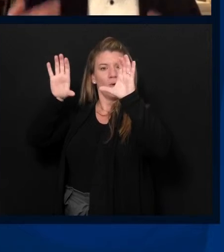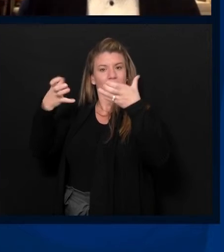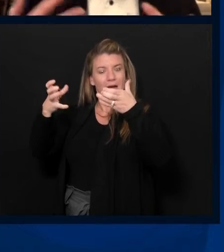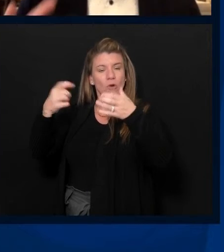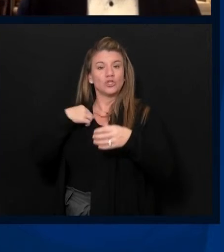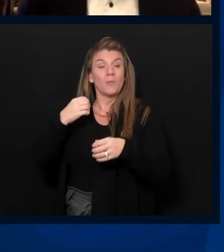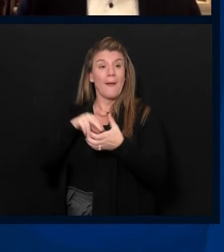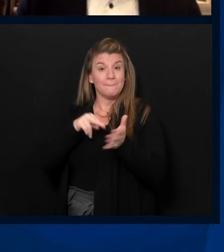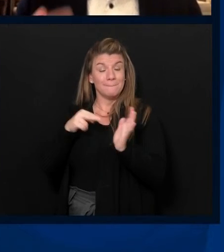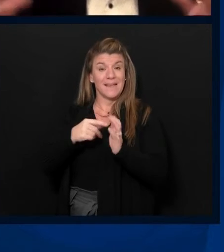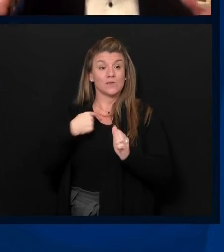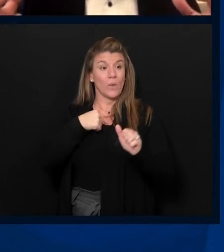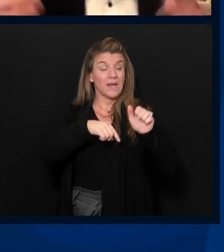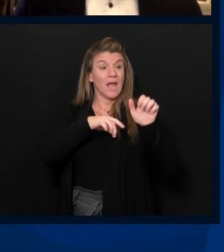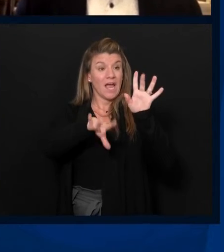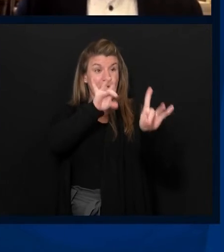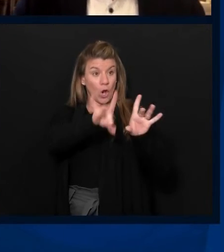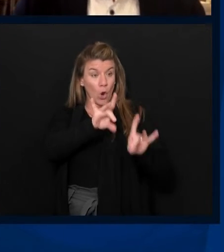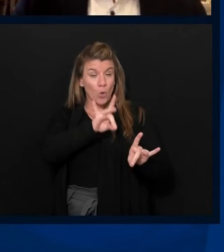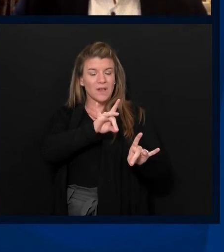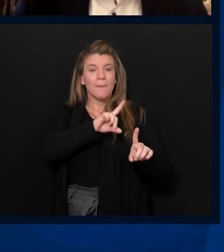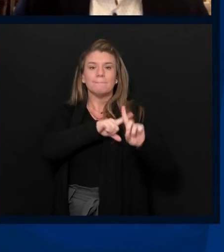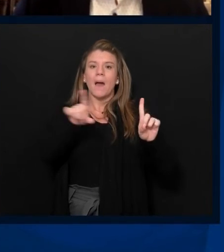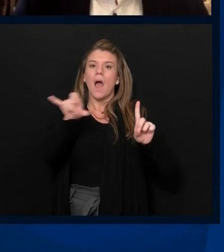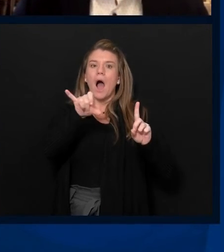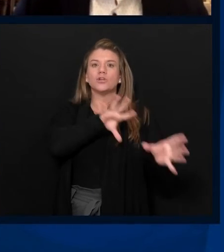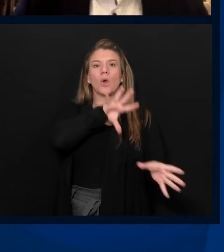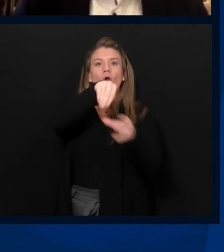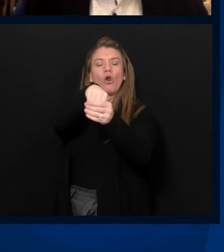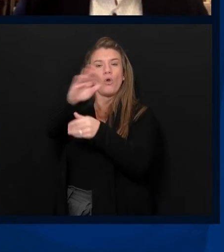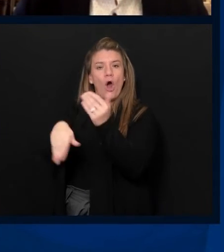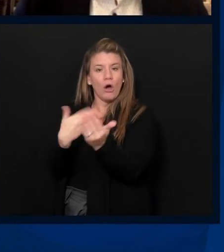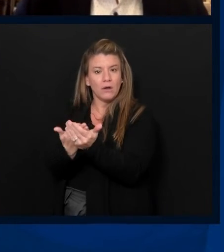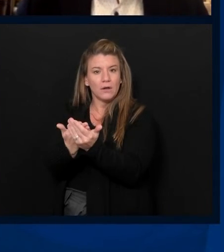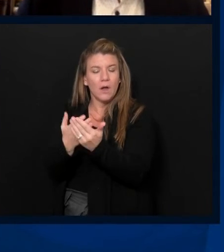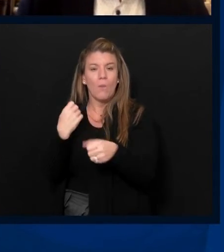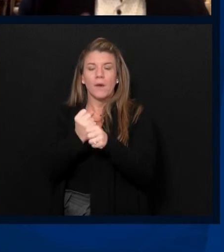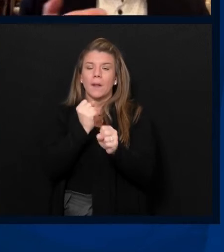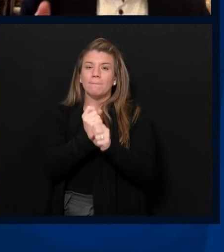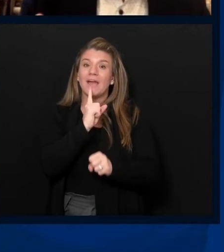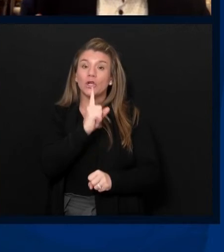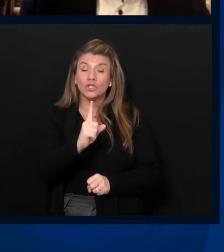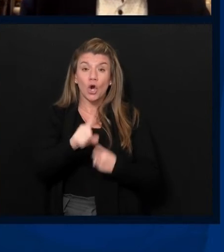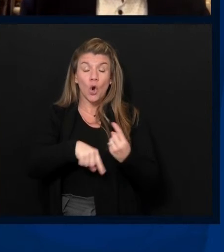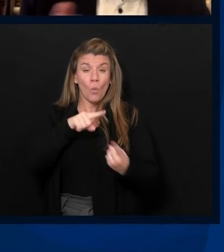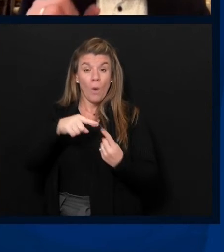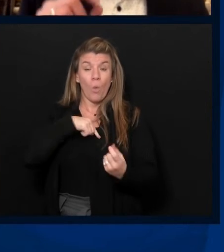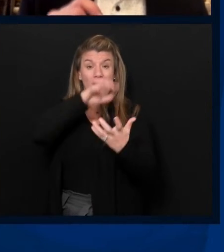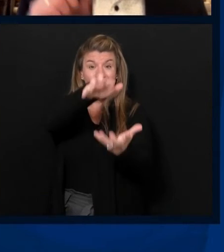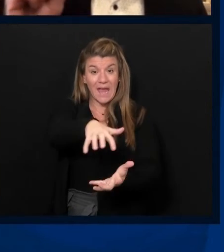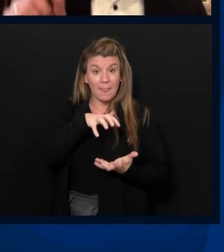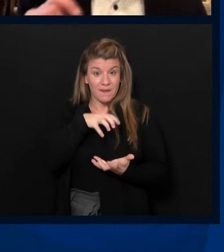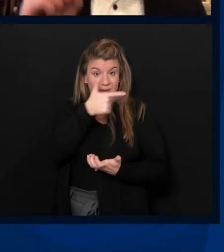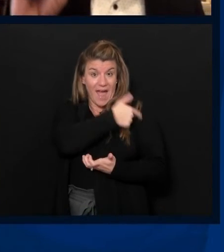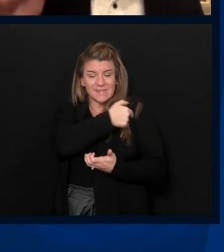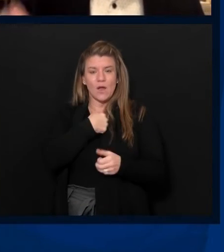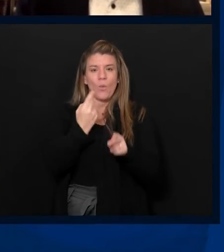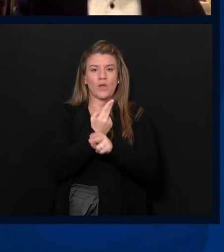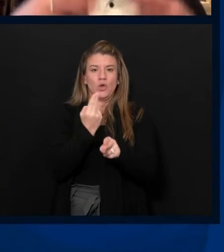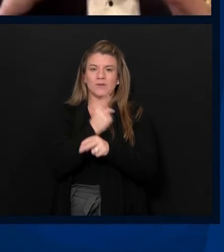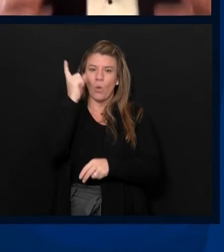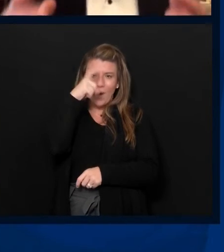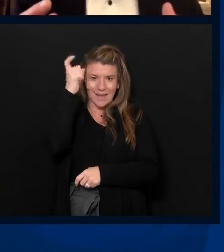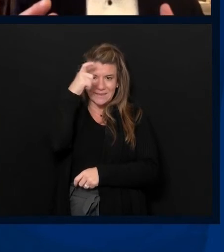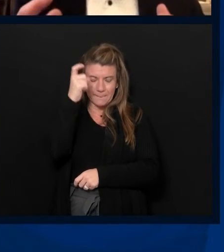inclusive, but we're also selective because we want to make sure that we're using each dose of the vaccine wisely. And we'll come out with more